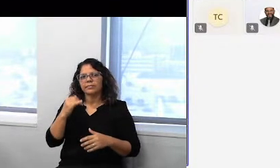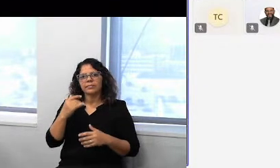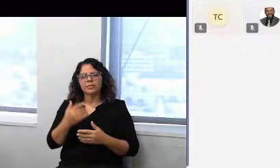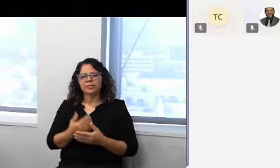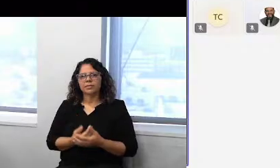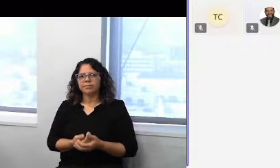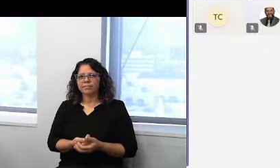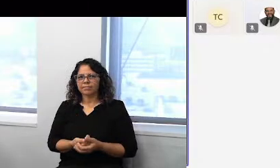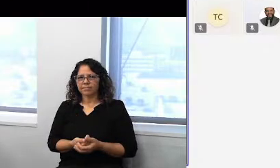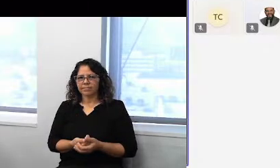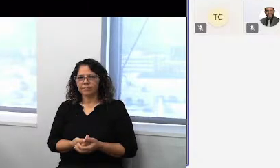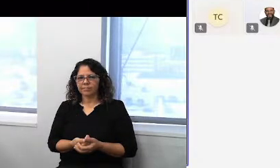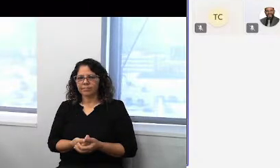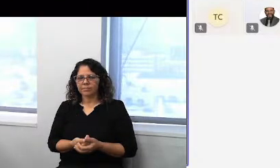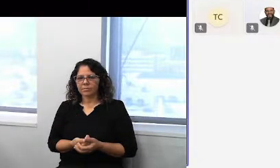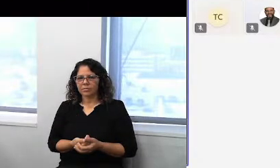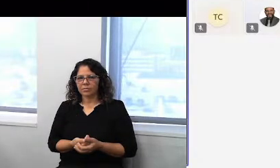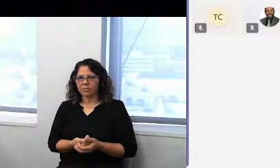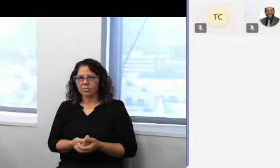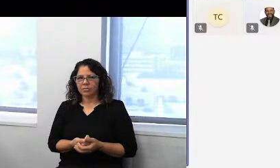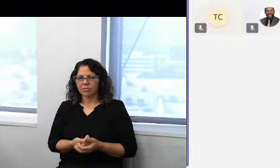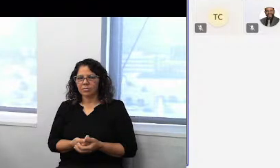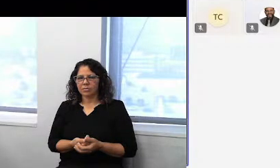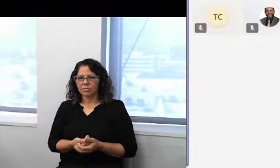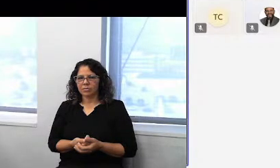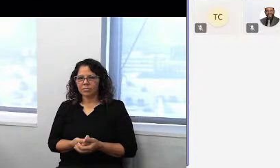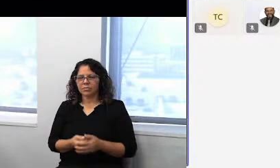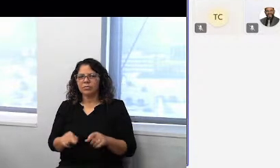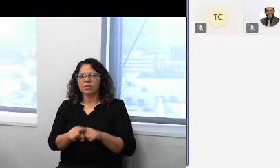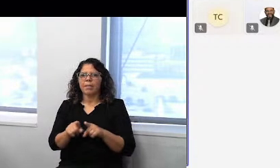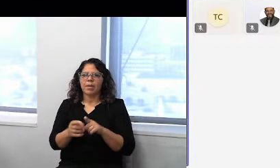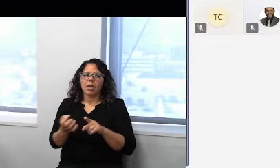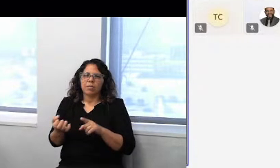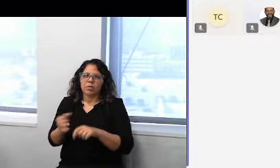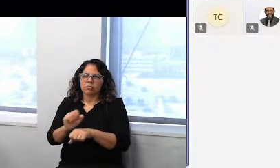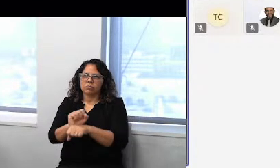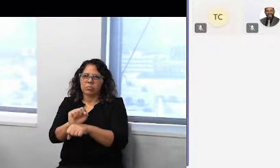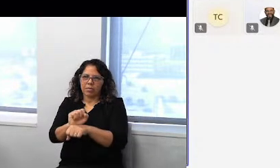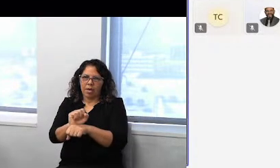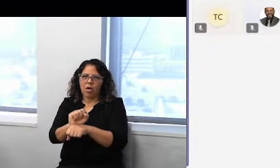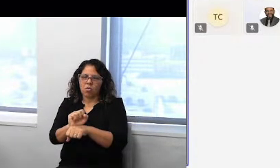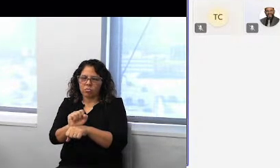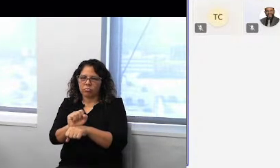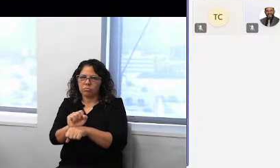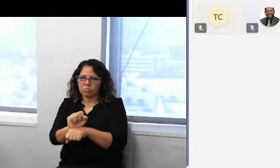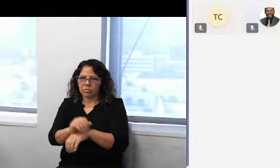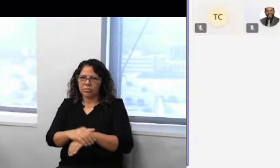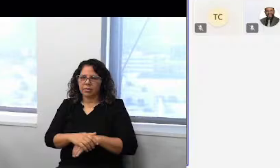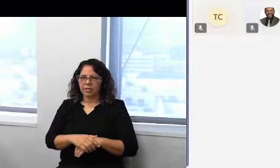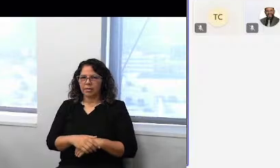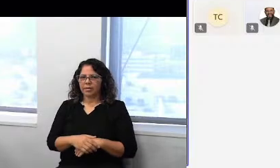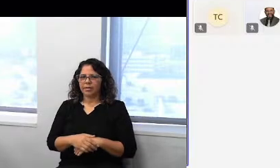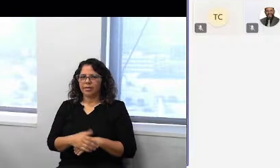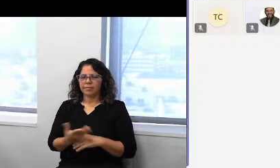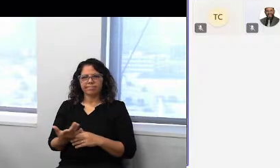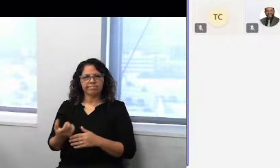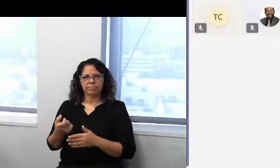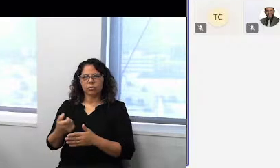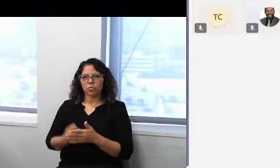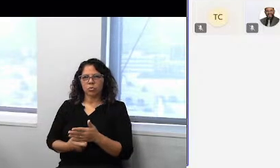huh? Travel expenses to bring in the crews. Yes. Equipment shipping expense. Yes. Okay, anything else I've left out?